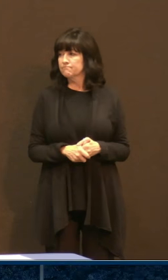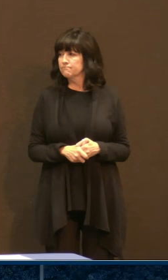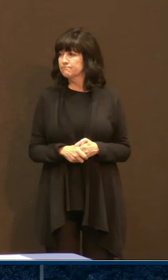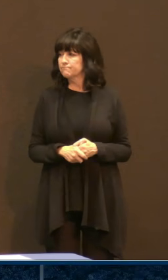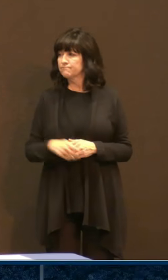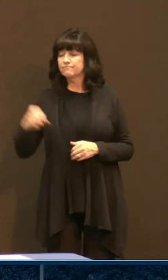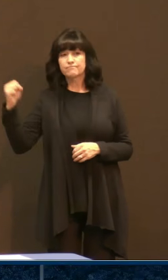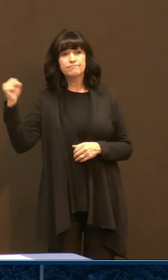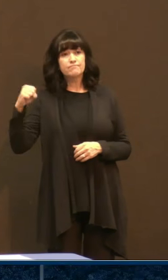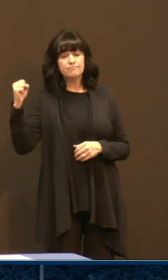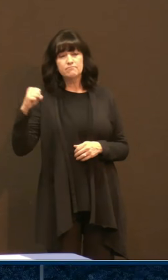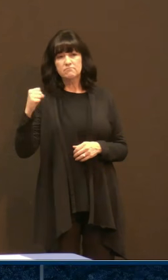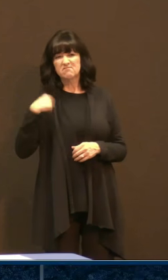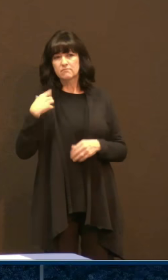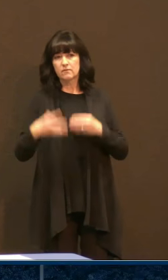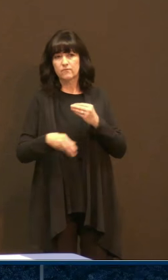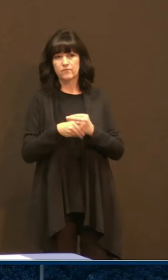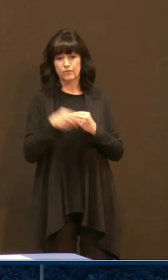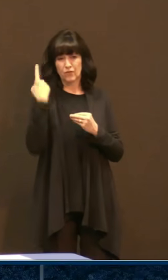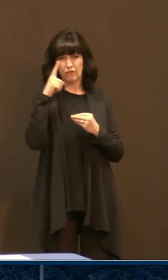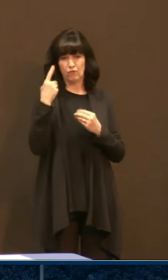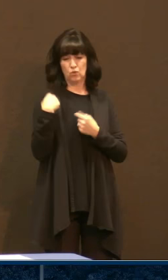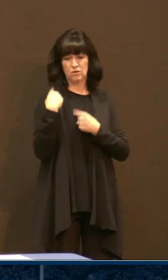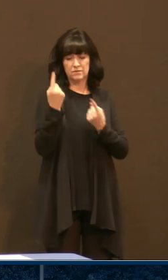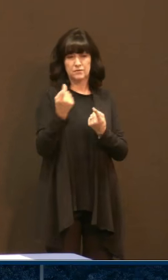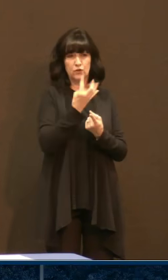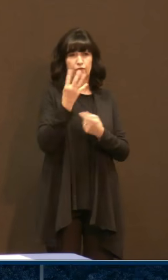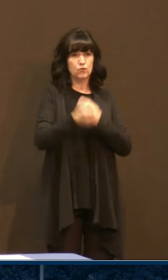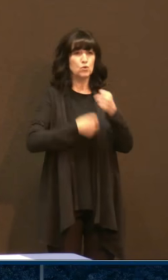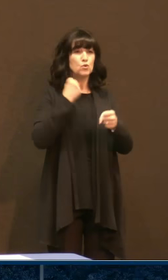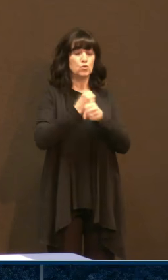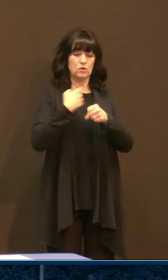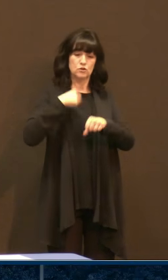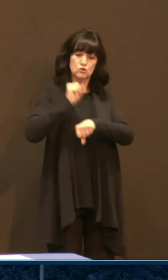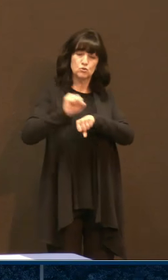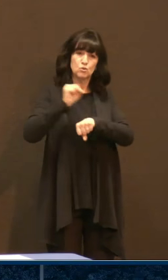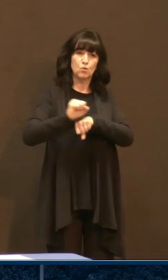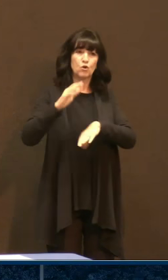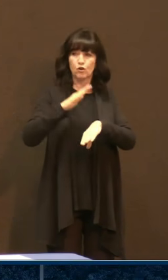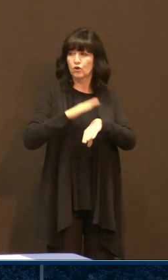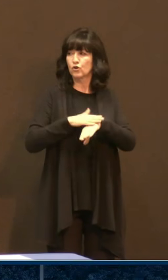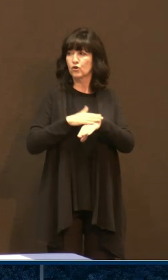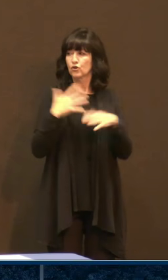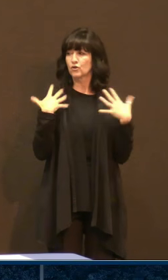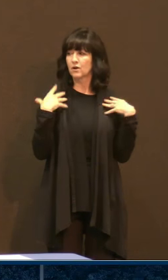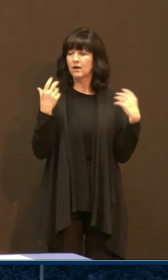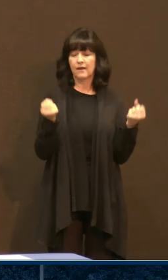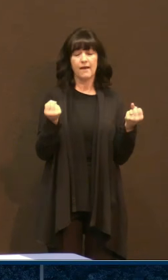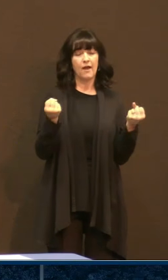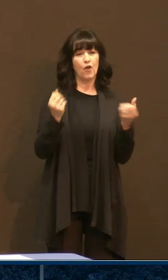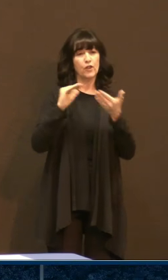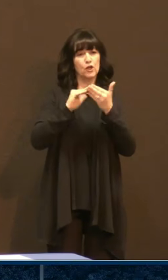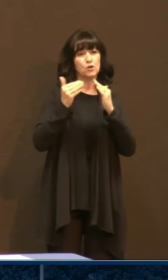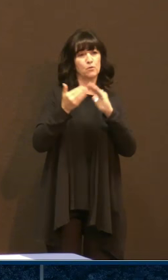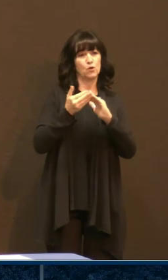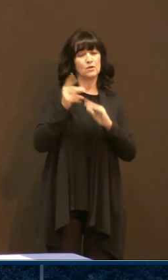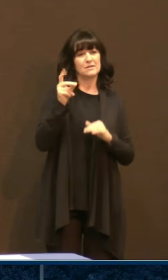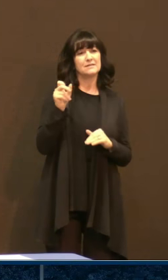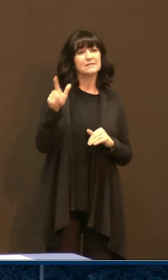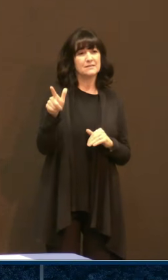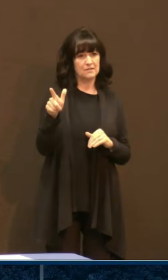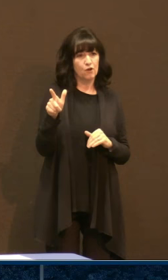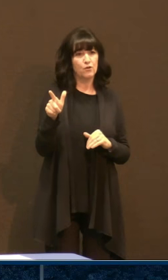Yeah, I'll just add, we, for a couple of years now, have been working on an initiative called Healthy Communities Delaware,